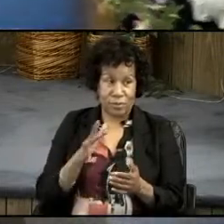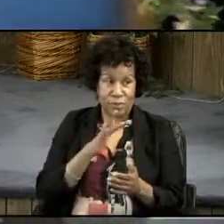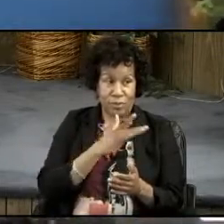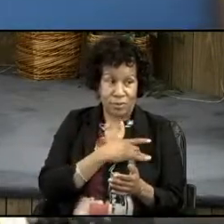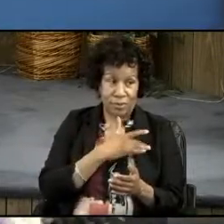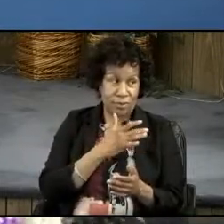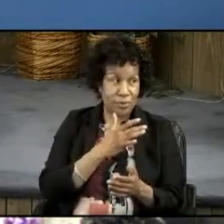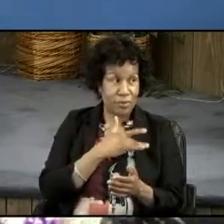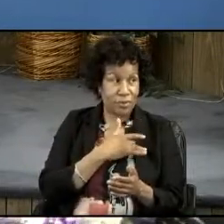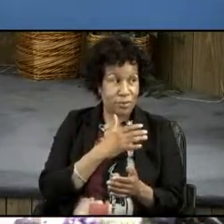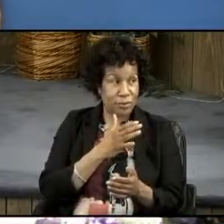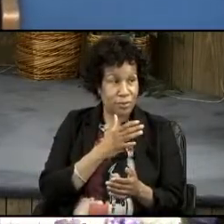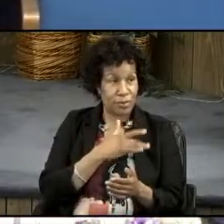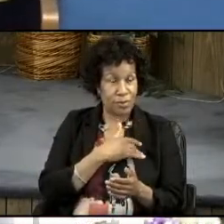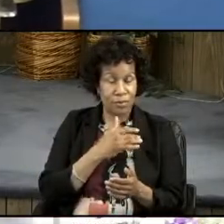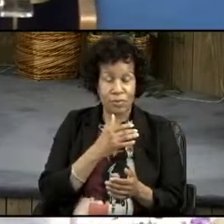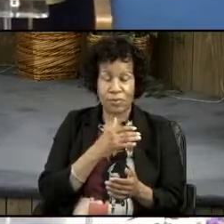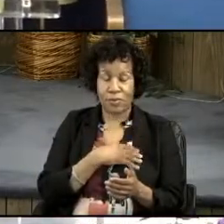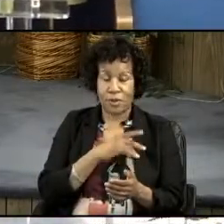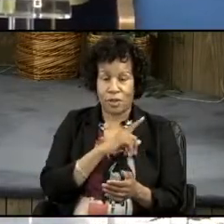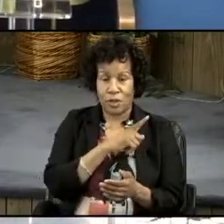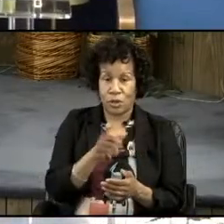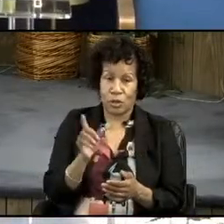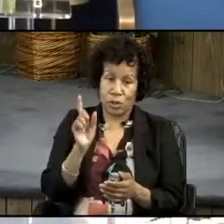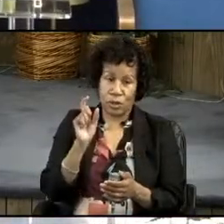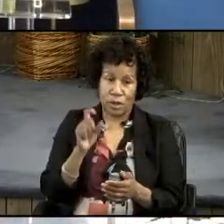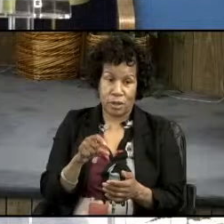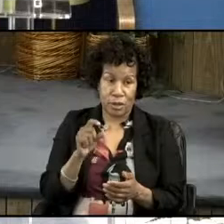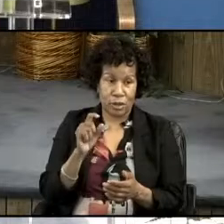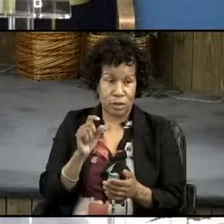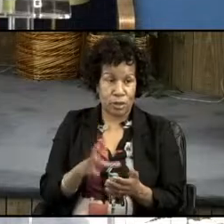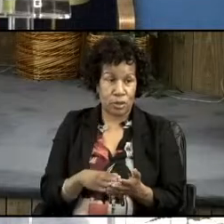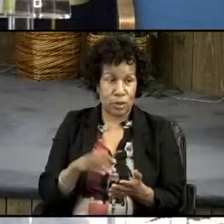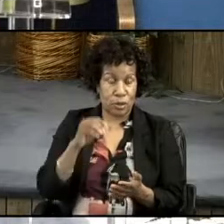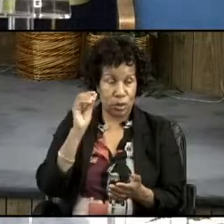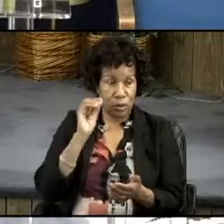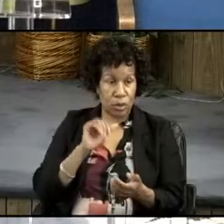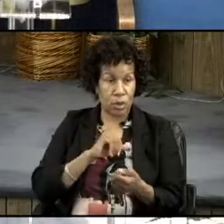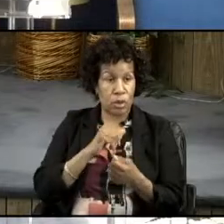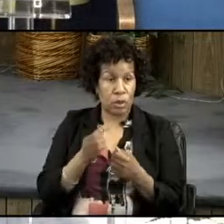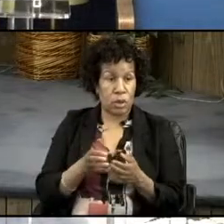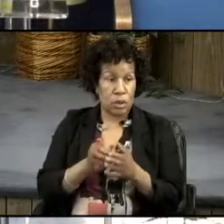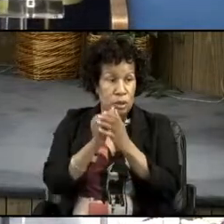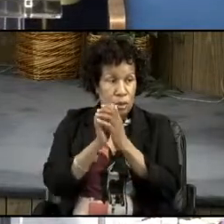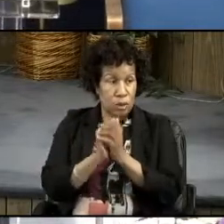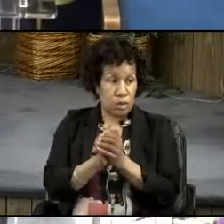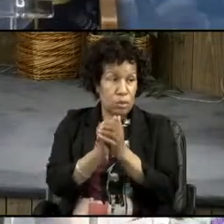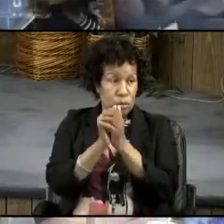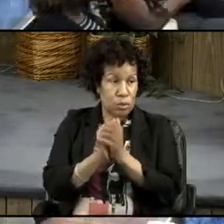too regimented. You got to learn how to worship. If you begin to sing, we'll follow you.